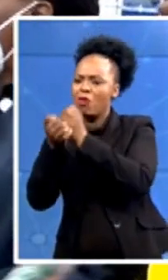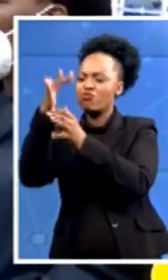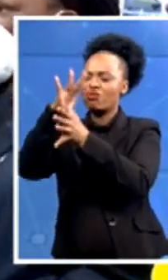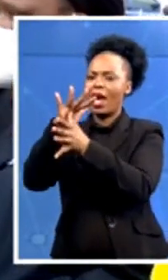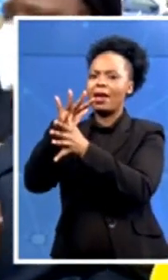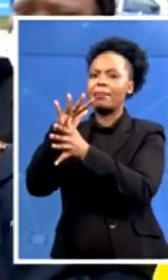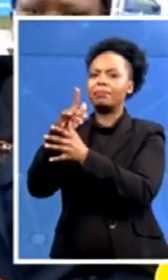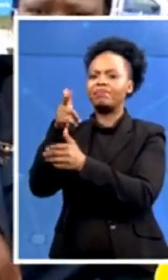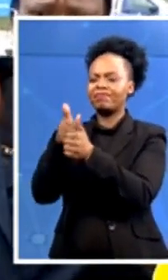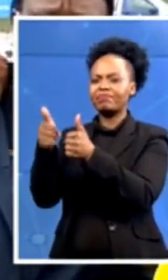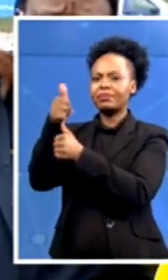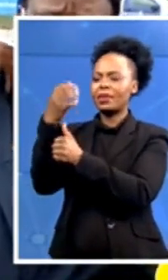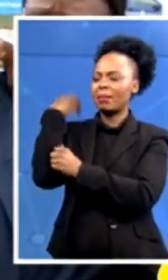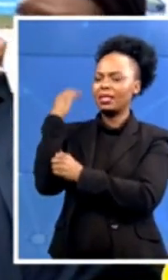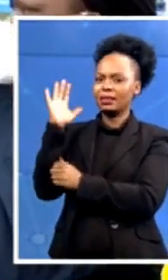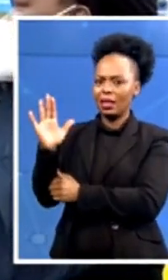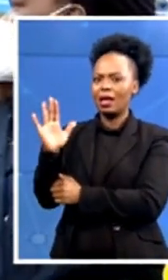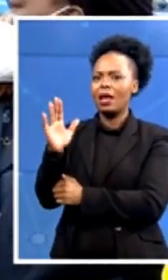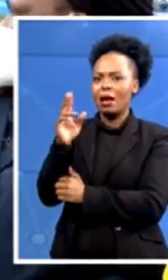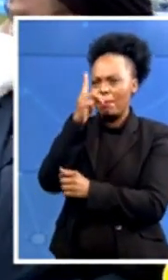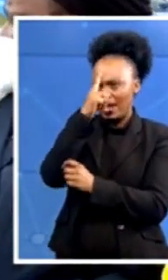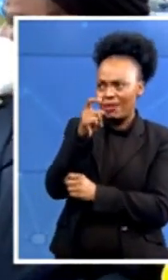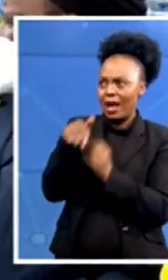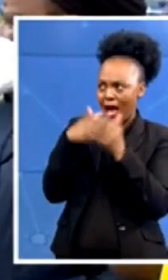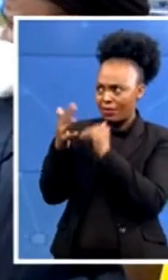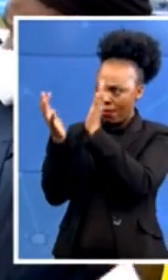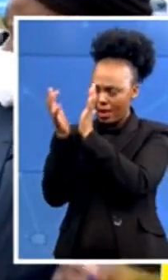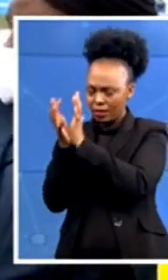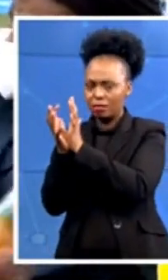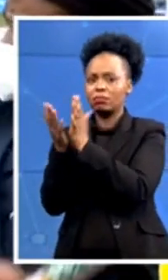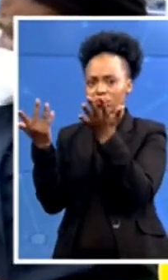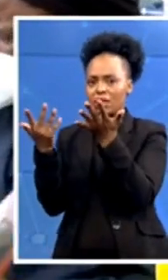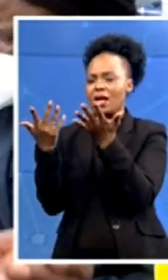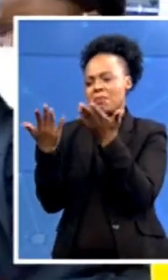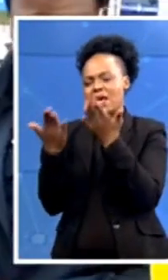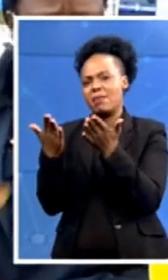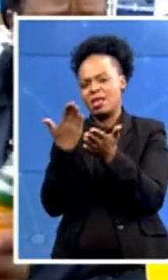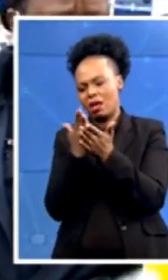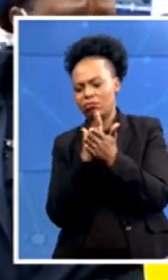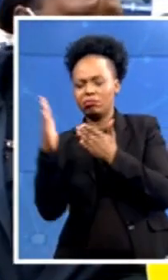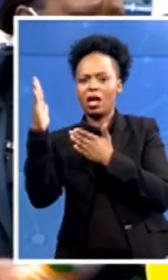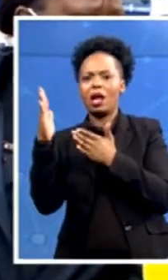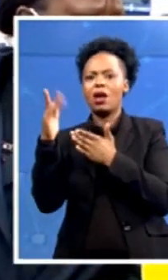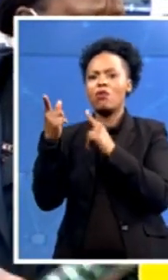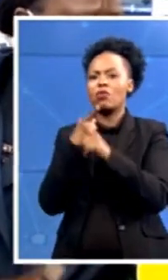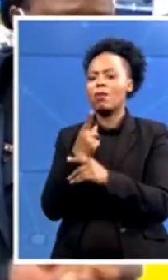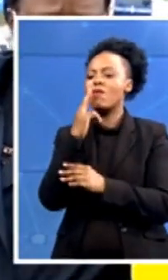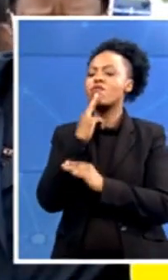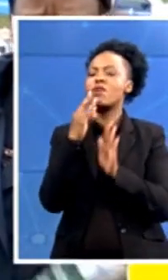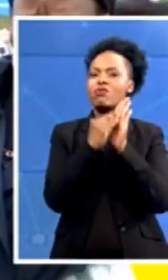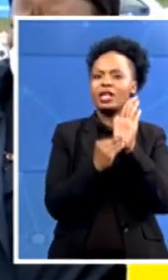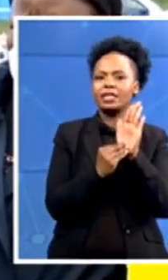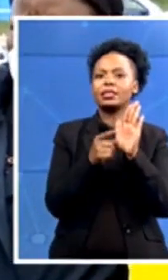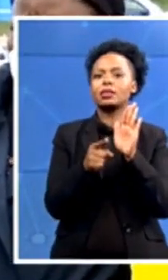that will be taken off from the red list because we want more interaction between